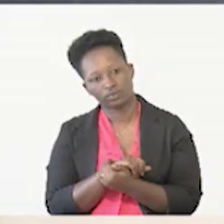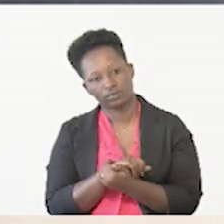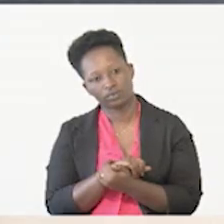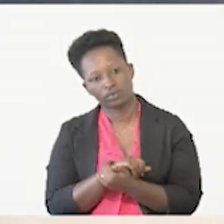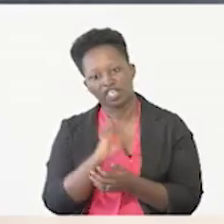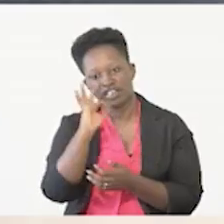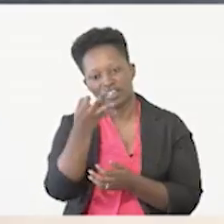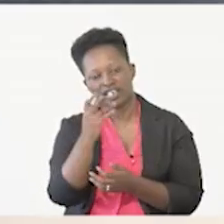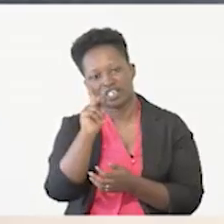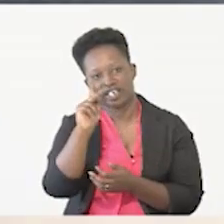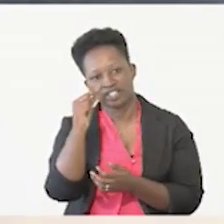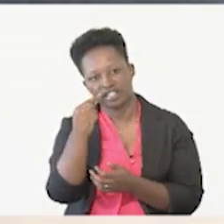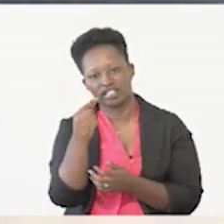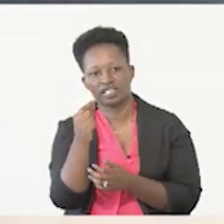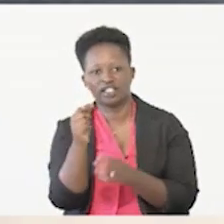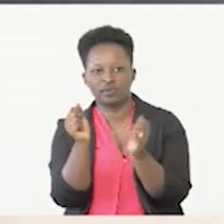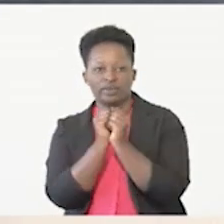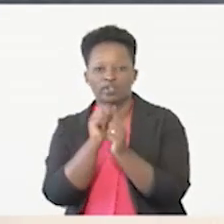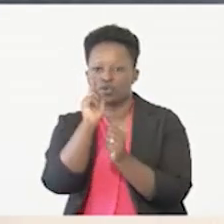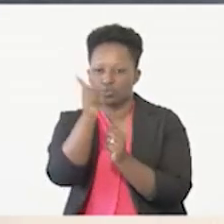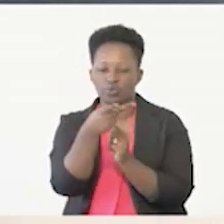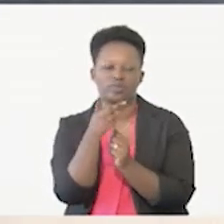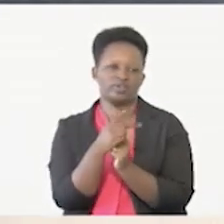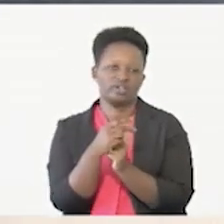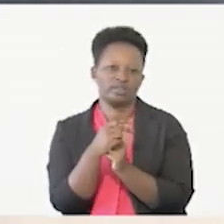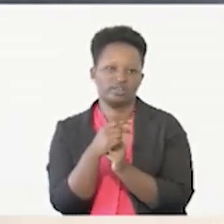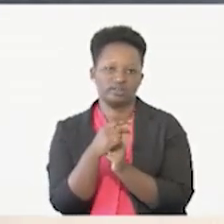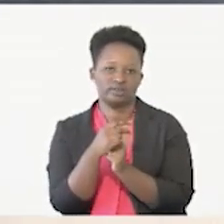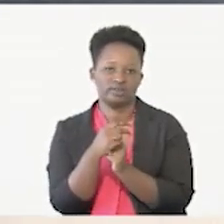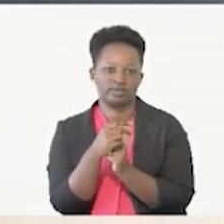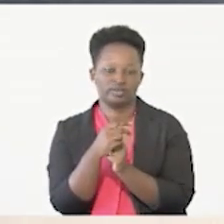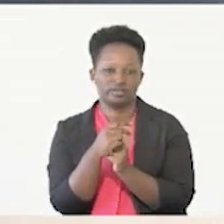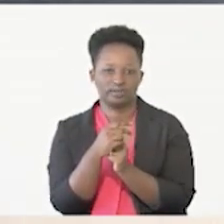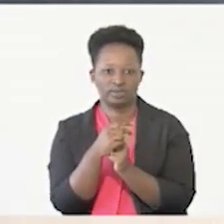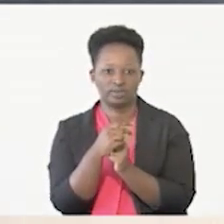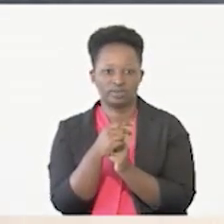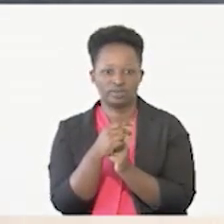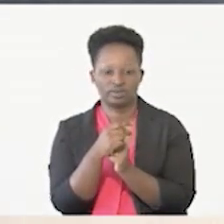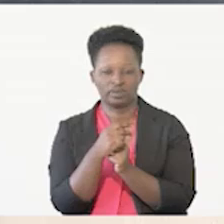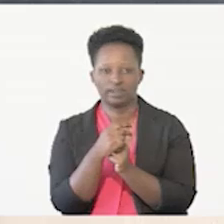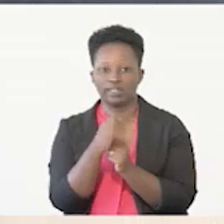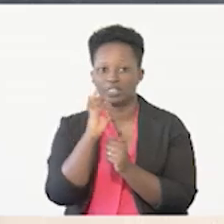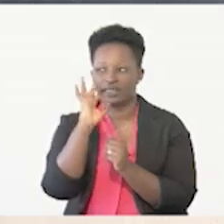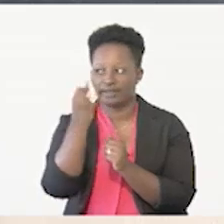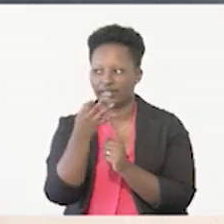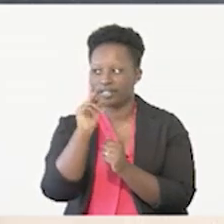with 3,000. So you have to plot it well. 3